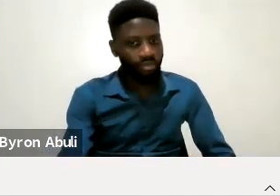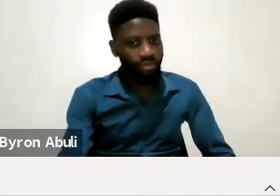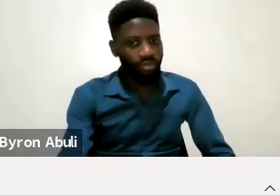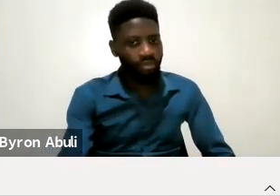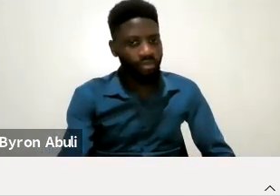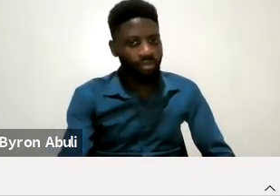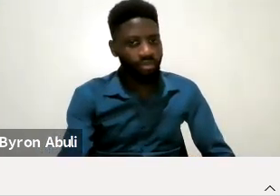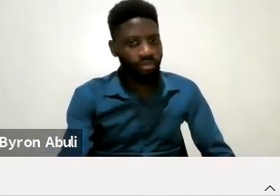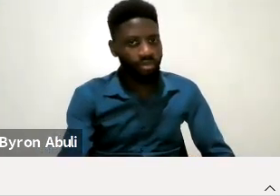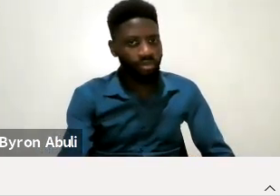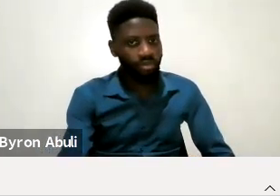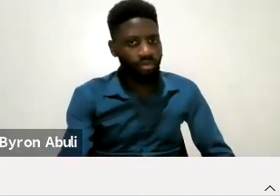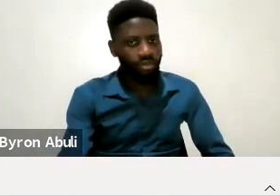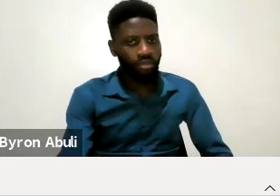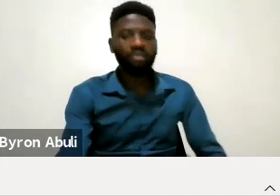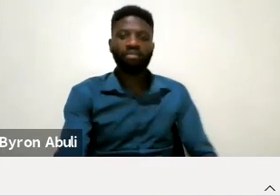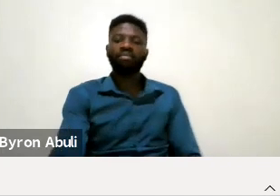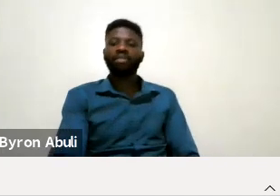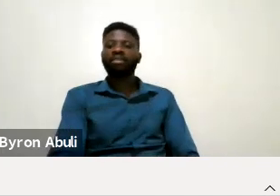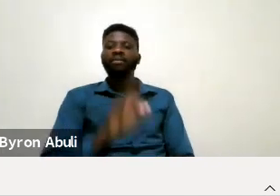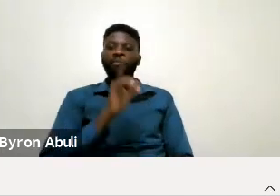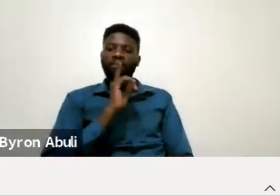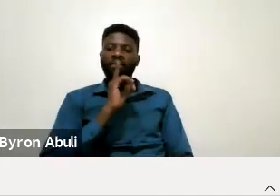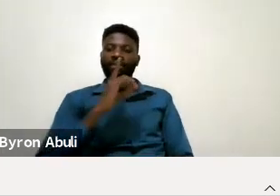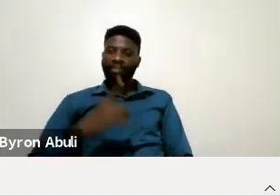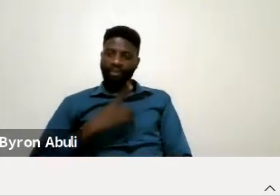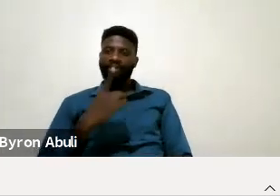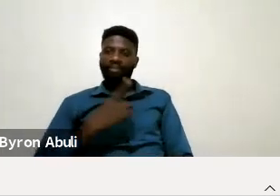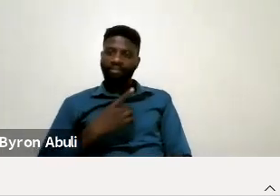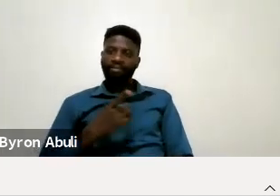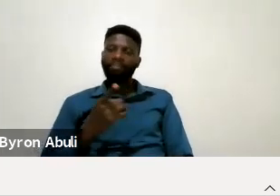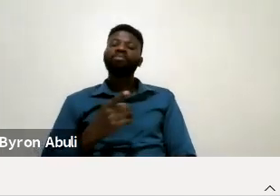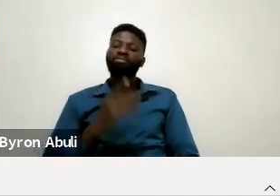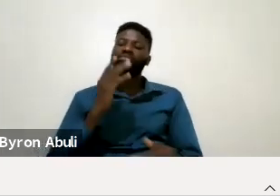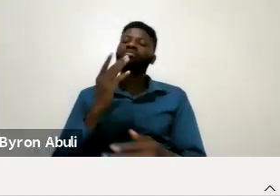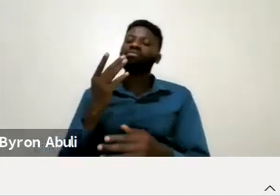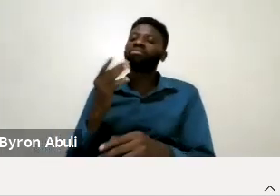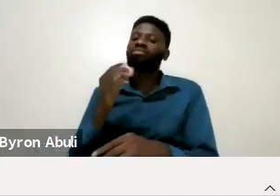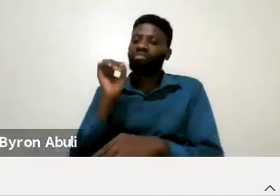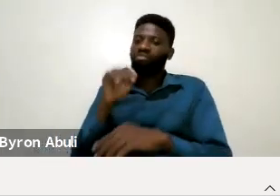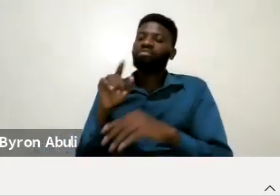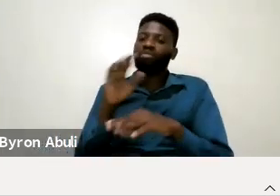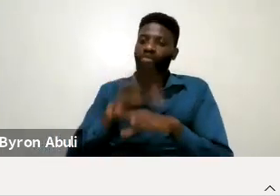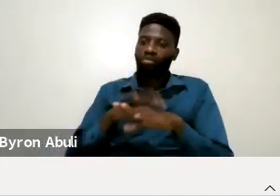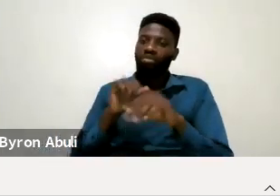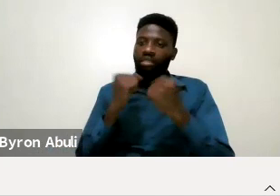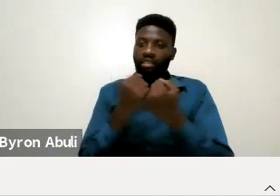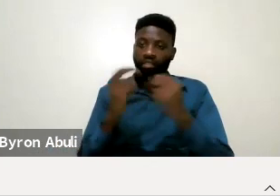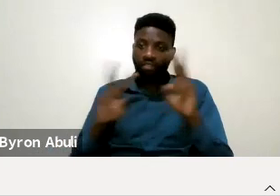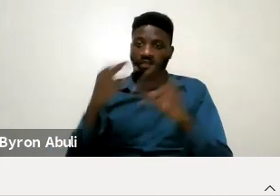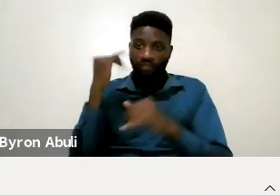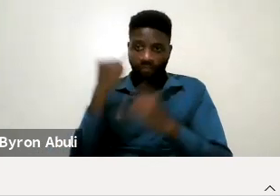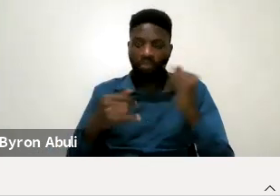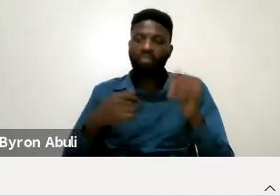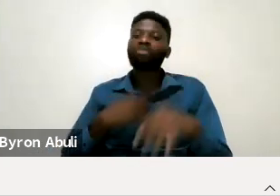Dignity. Dignity, yes, that is also a good societal value. So just to wrap up, I need you to ask